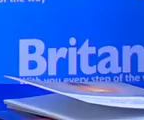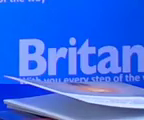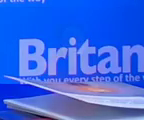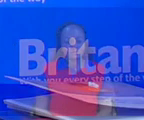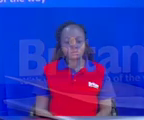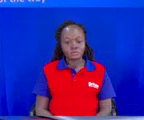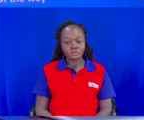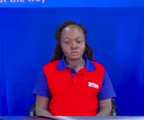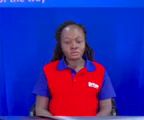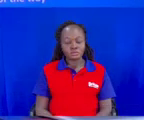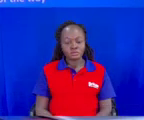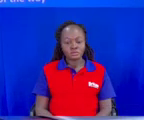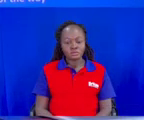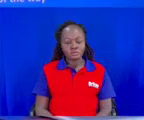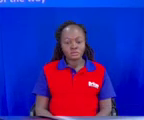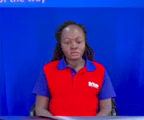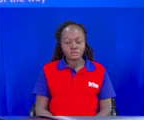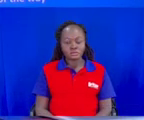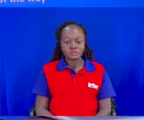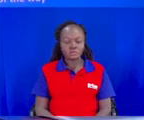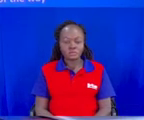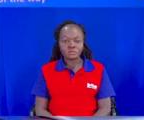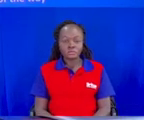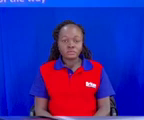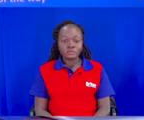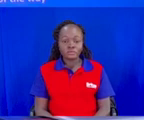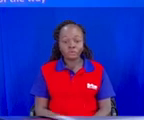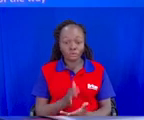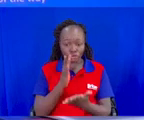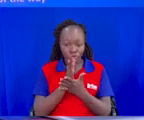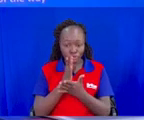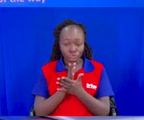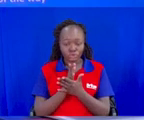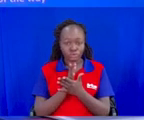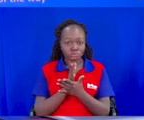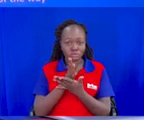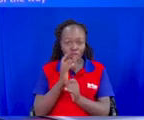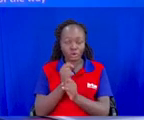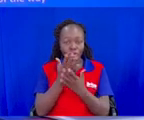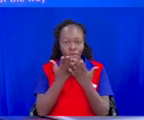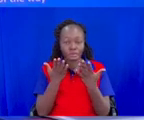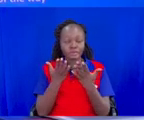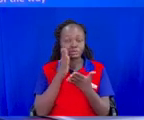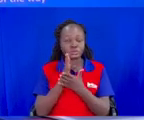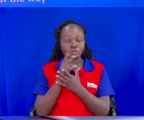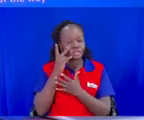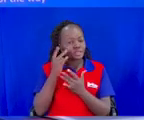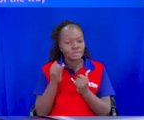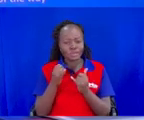meeting would not be possible. Indeed, unit holders, as you can see, we are living in